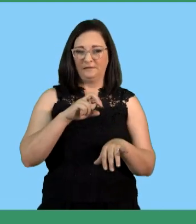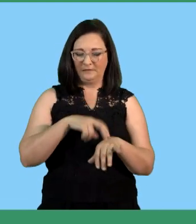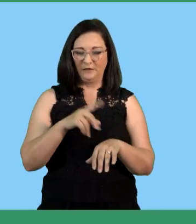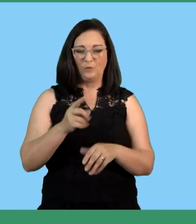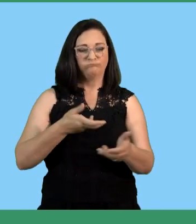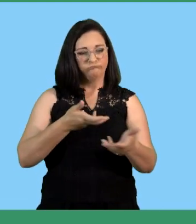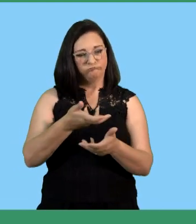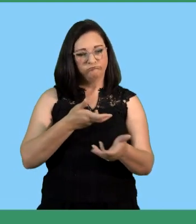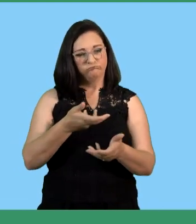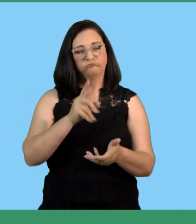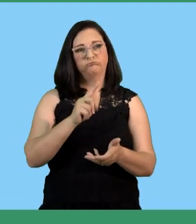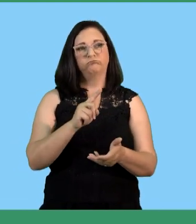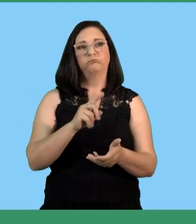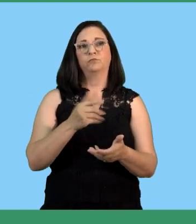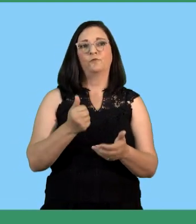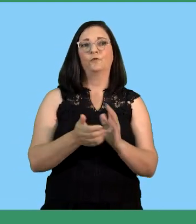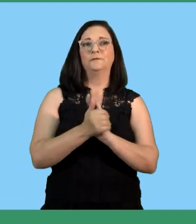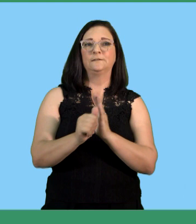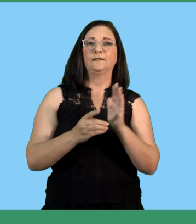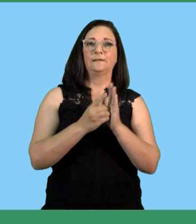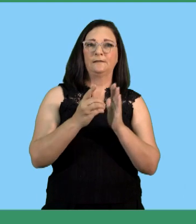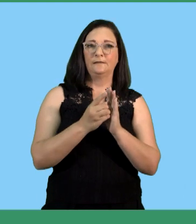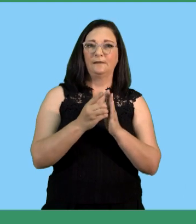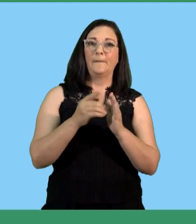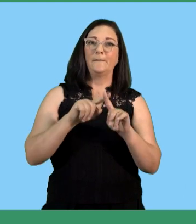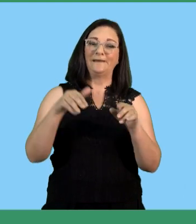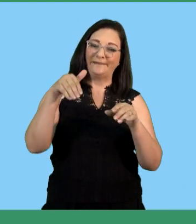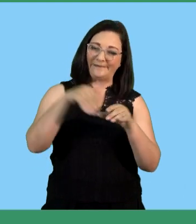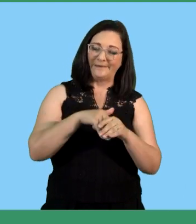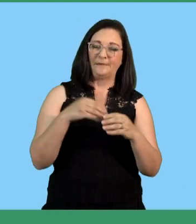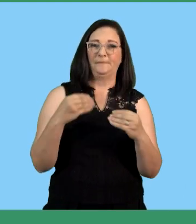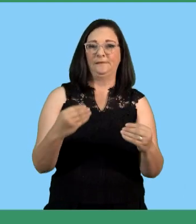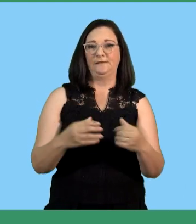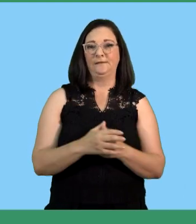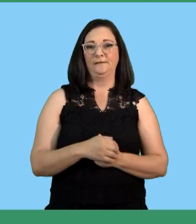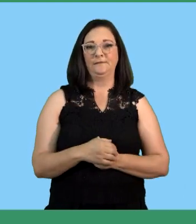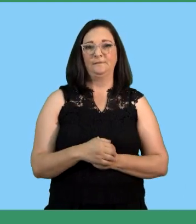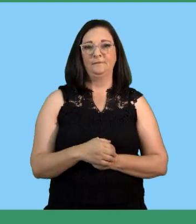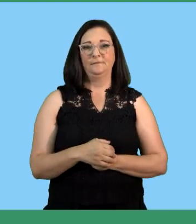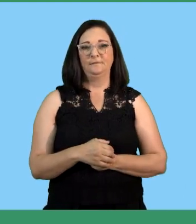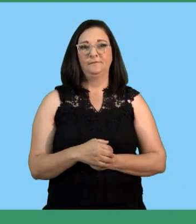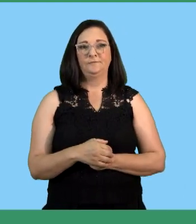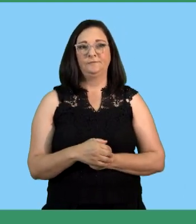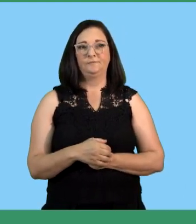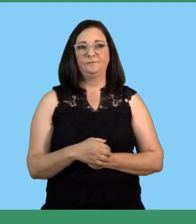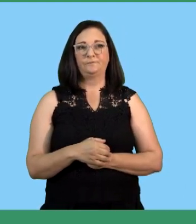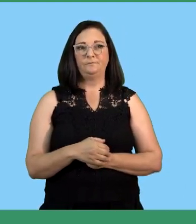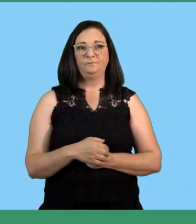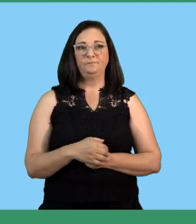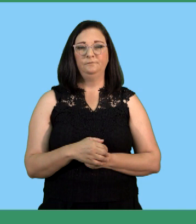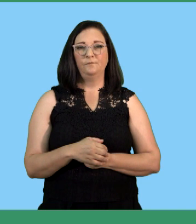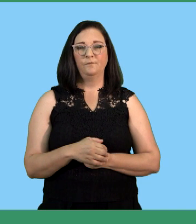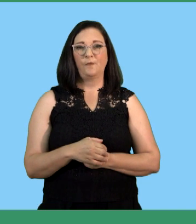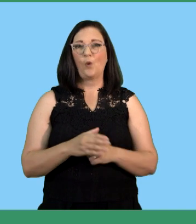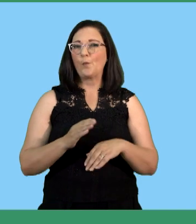initiatives. Engaging black employees, people who are within the business, in skills development